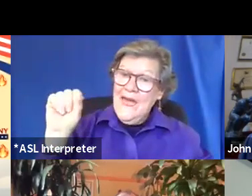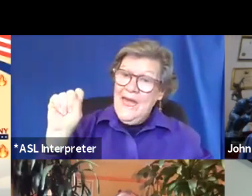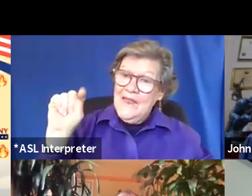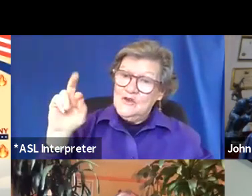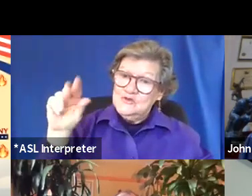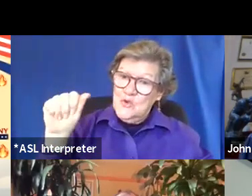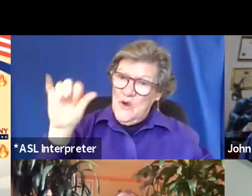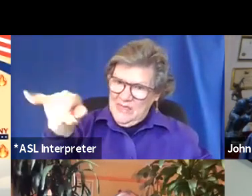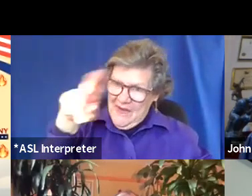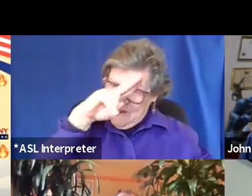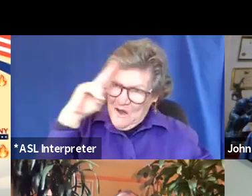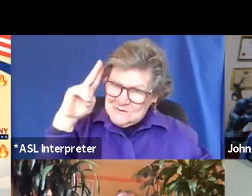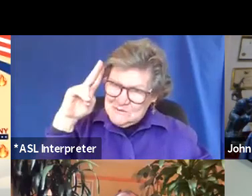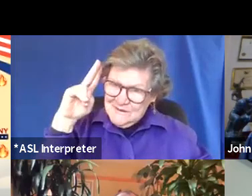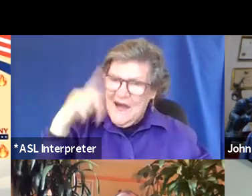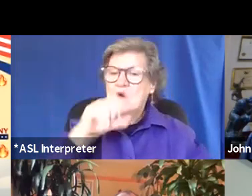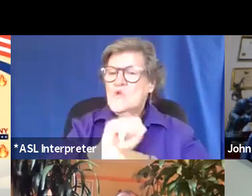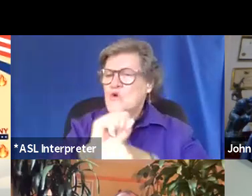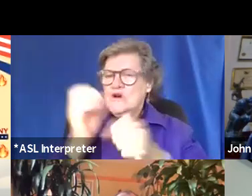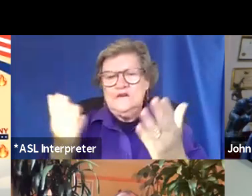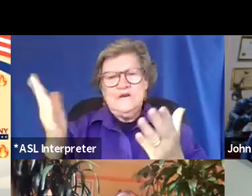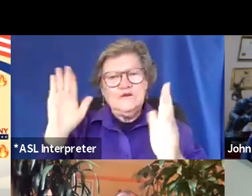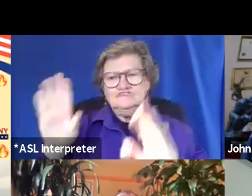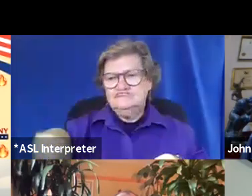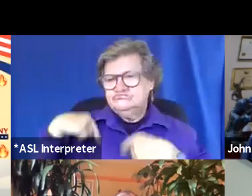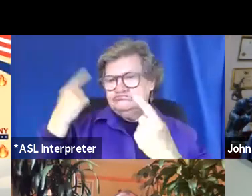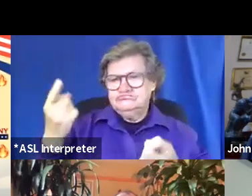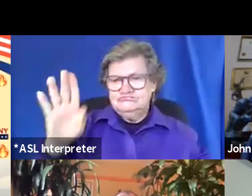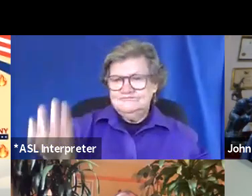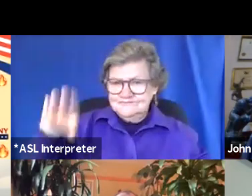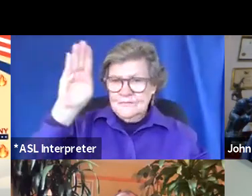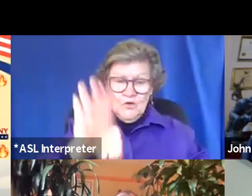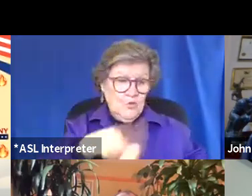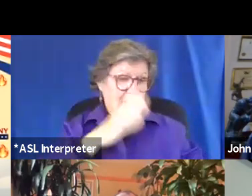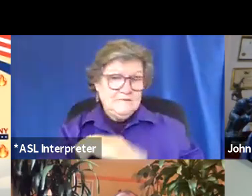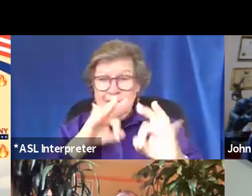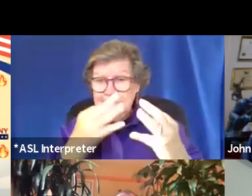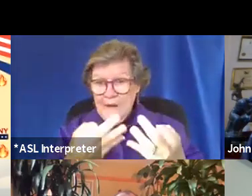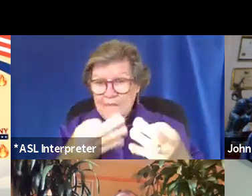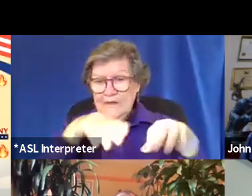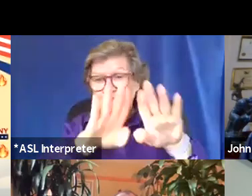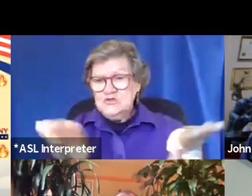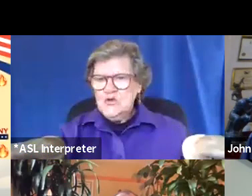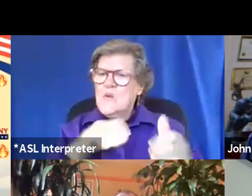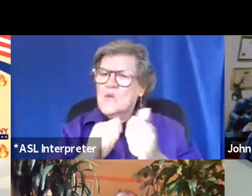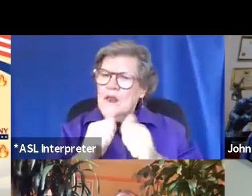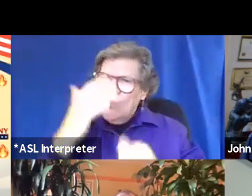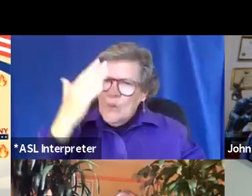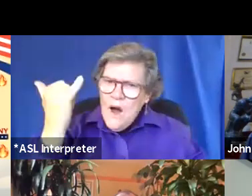Hospital. I worked here basically all my life, raised a family, children. And I'm running